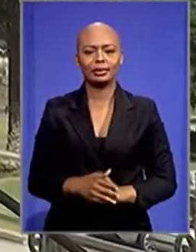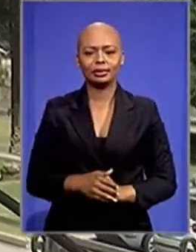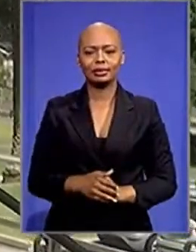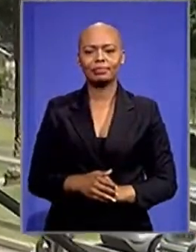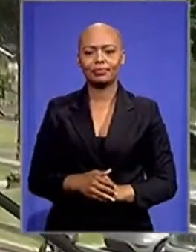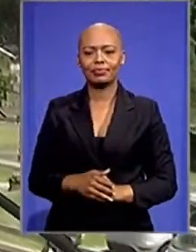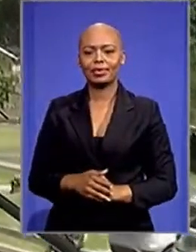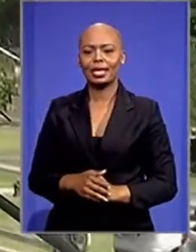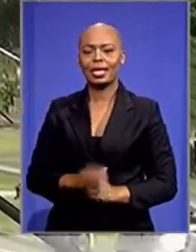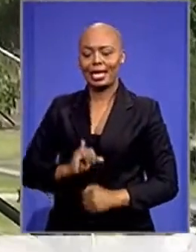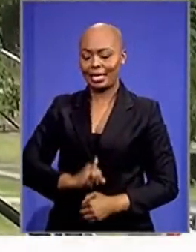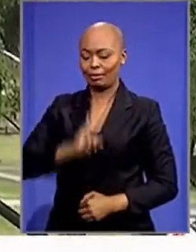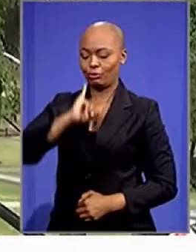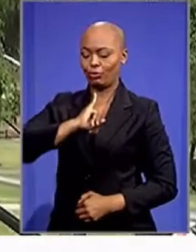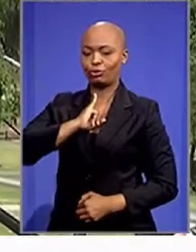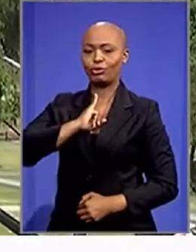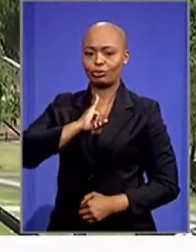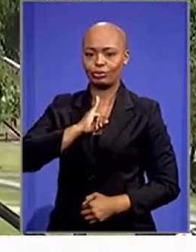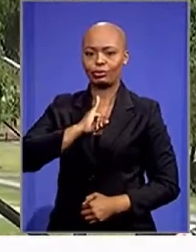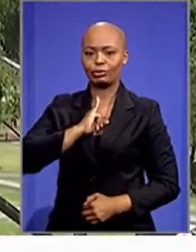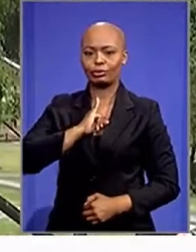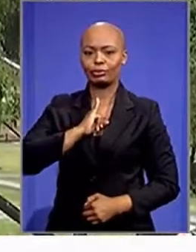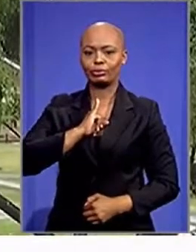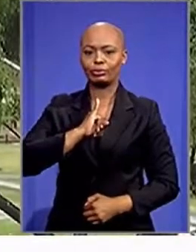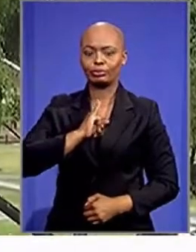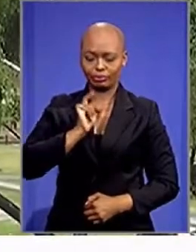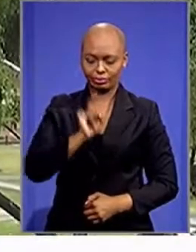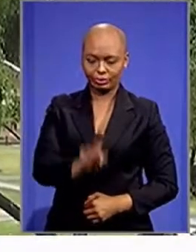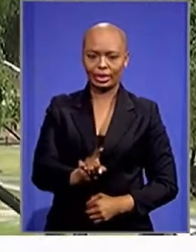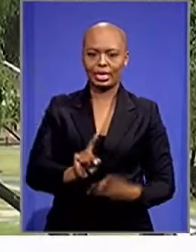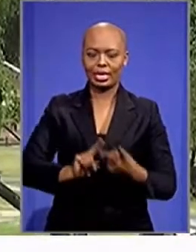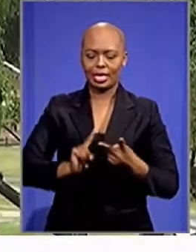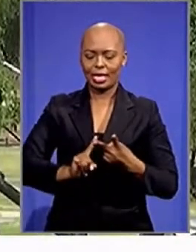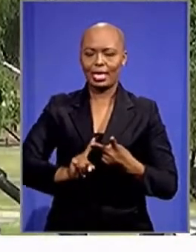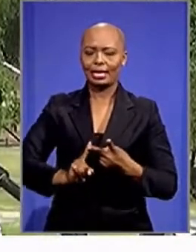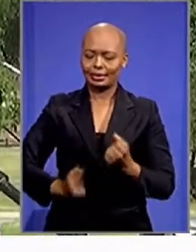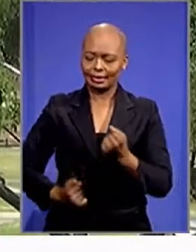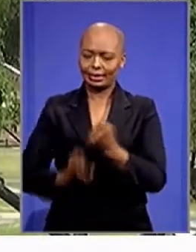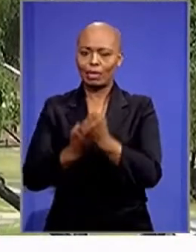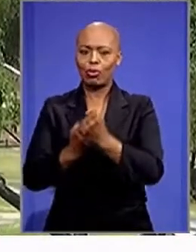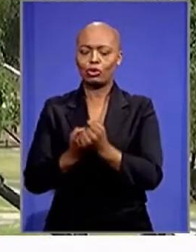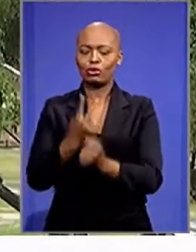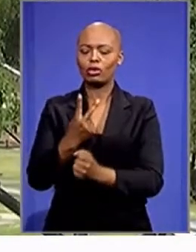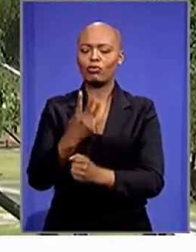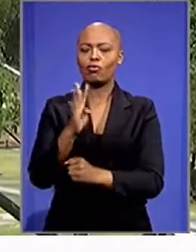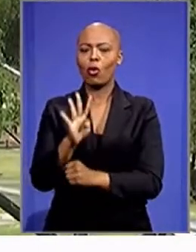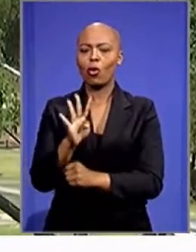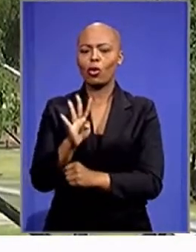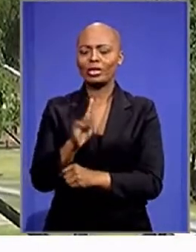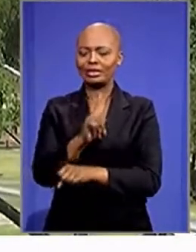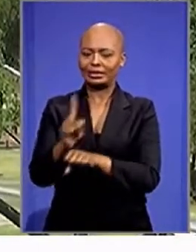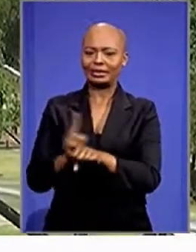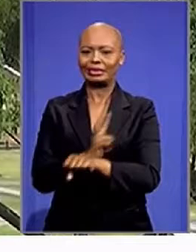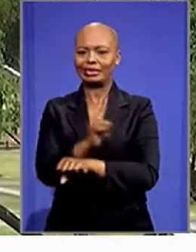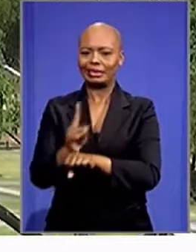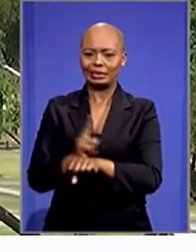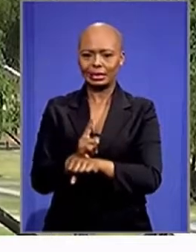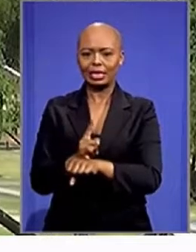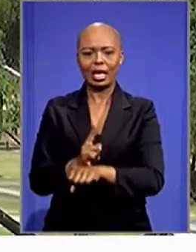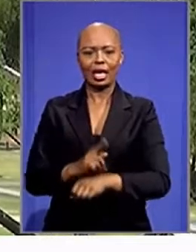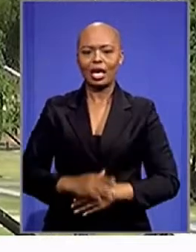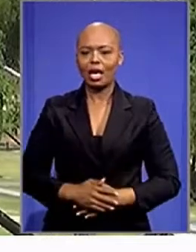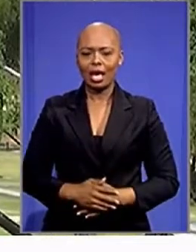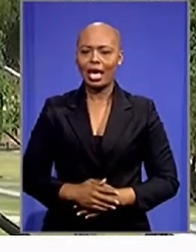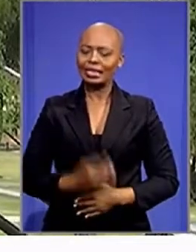integrity. One can't be supporting them 24/7. There needs to be